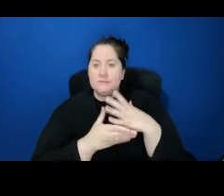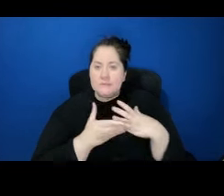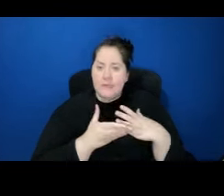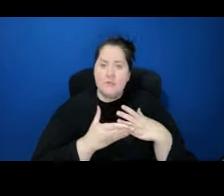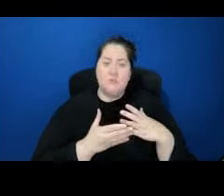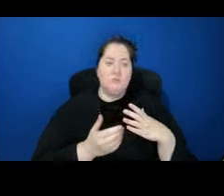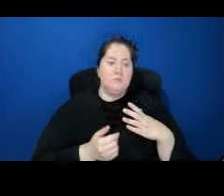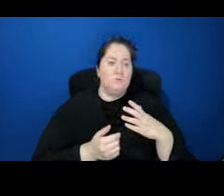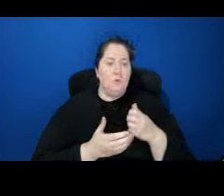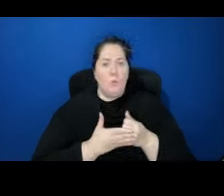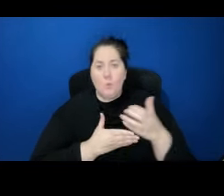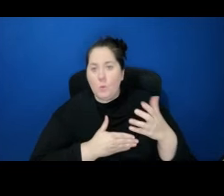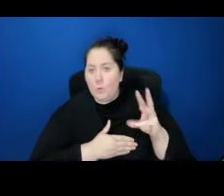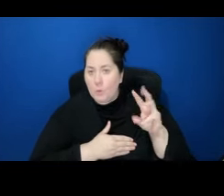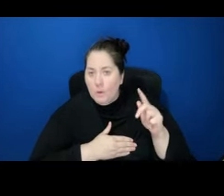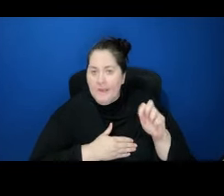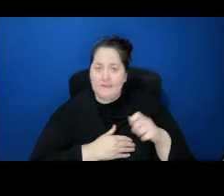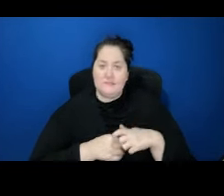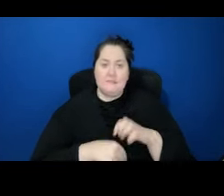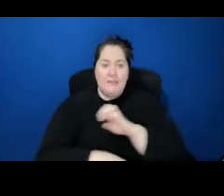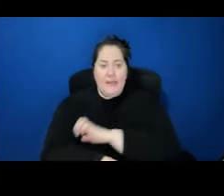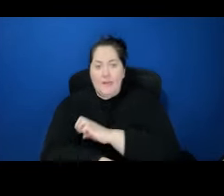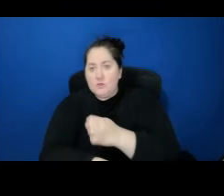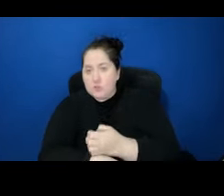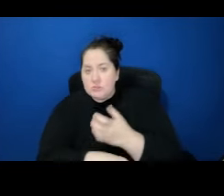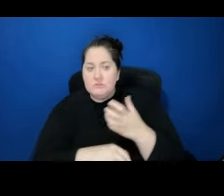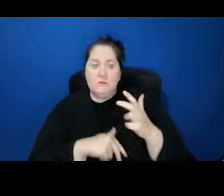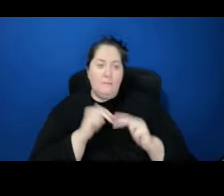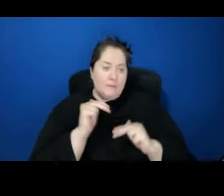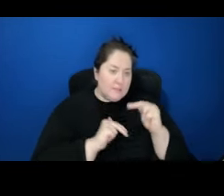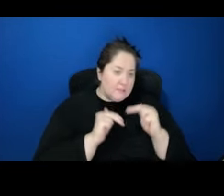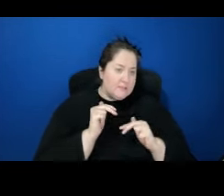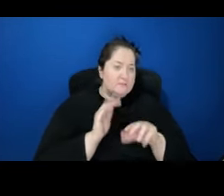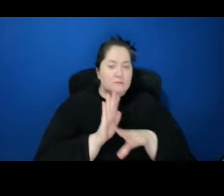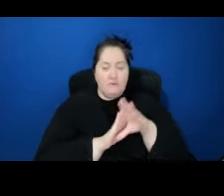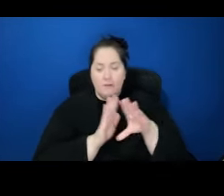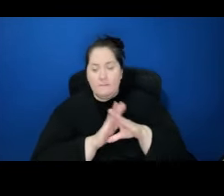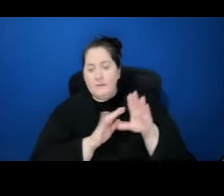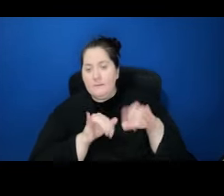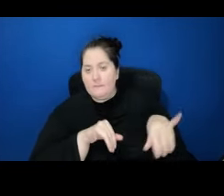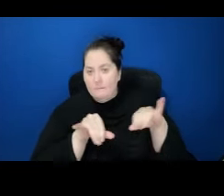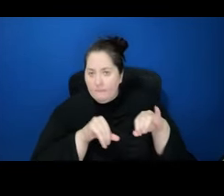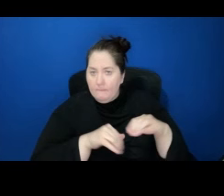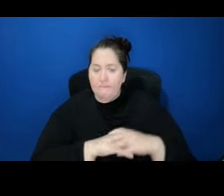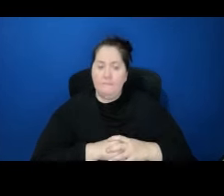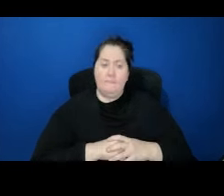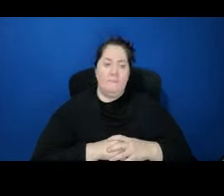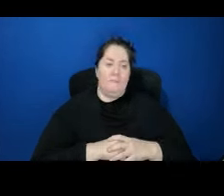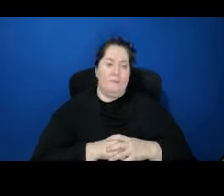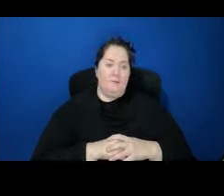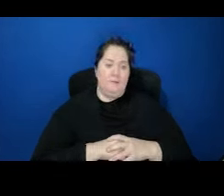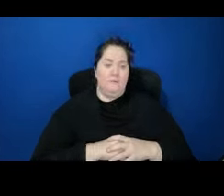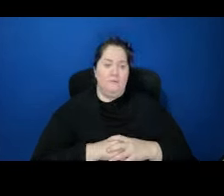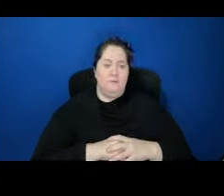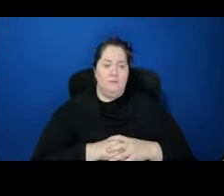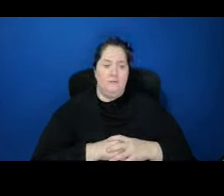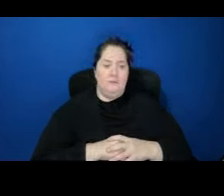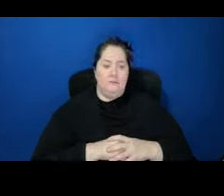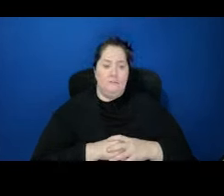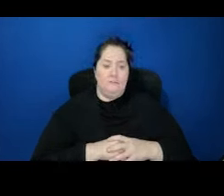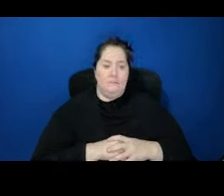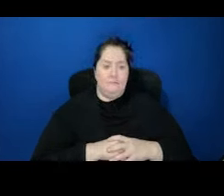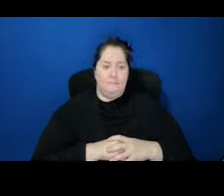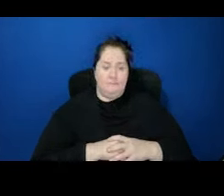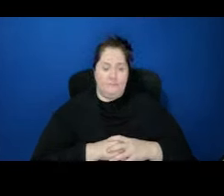of what the comp plan touches on, like our buildings and our development pattern, energy systems, and even